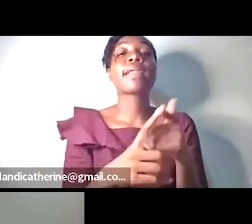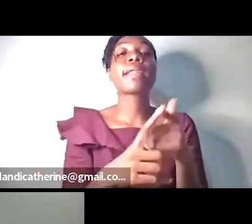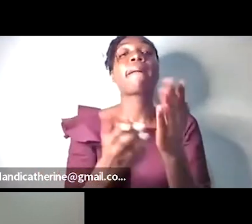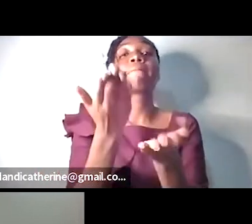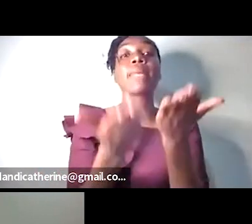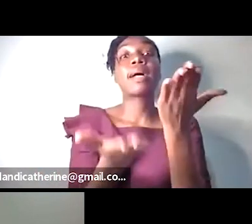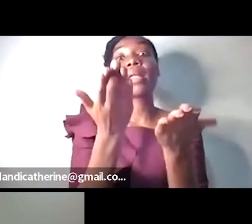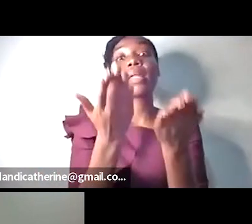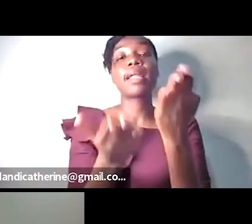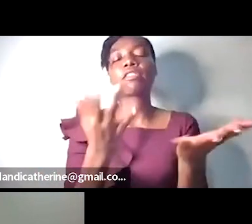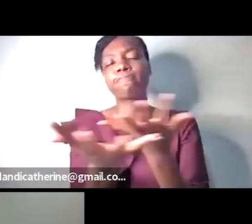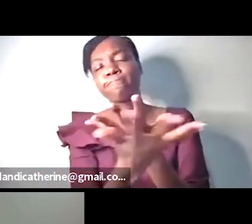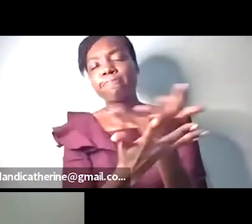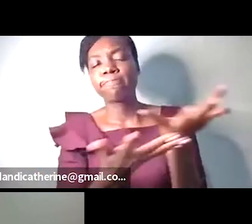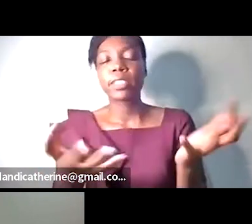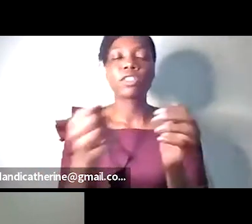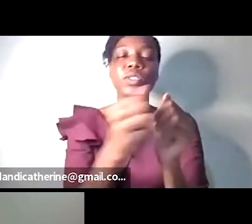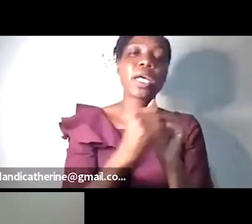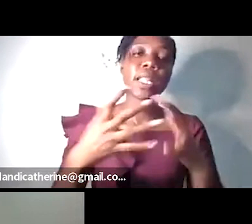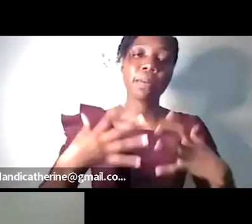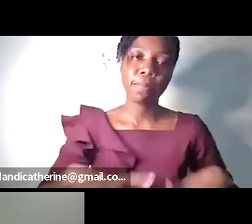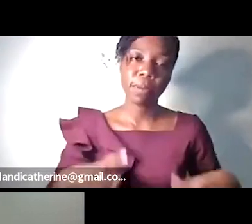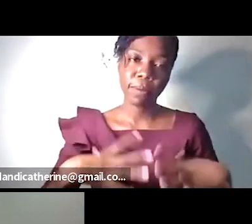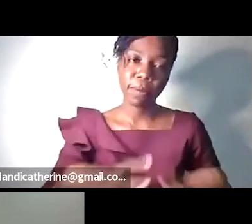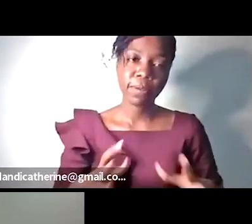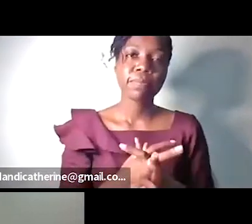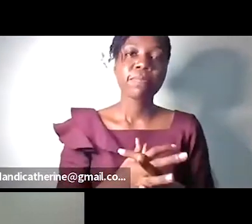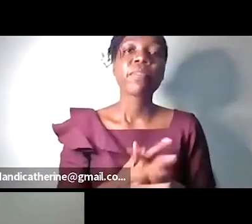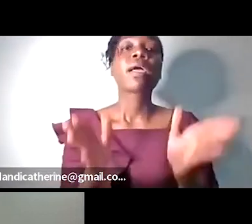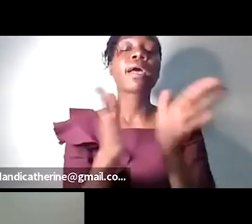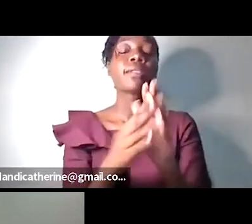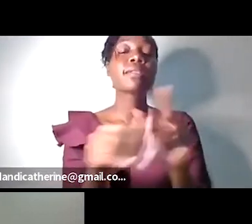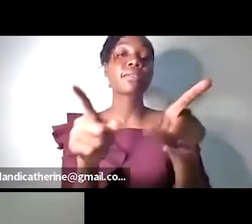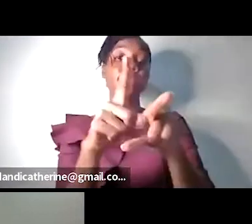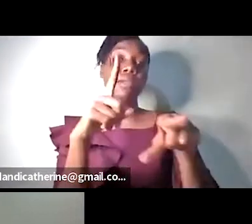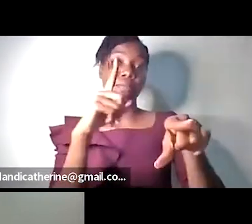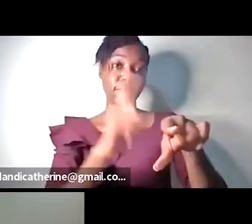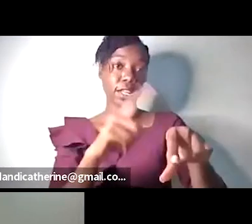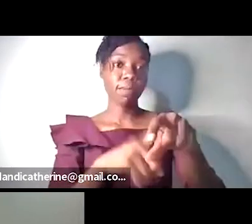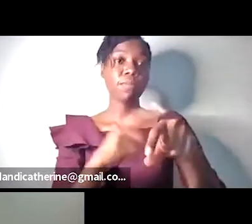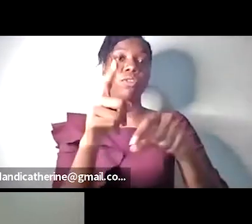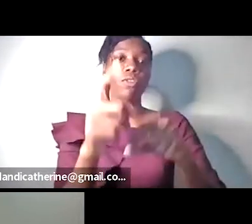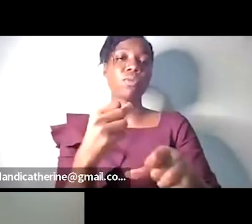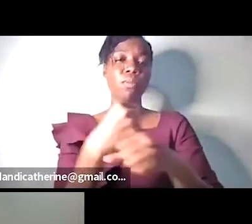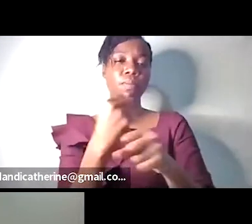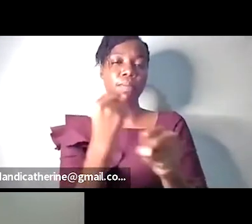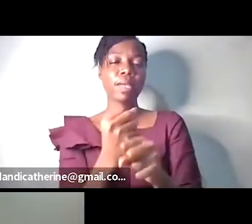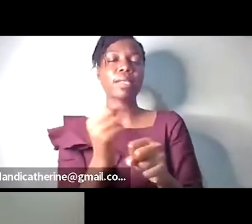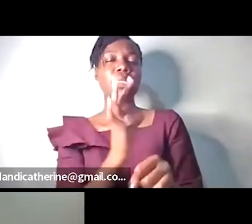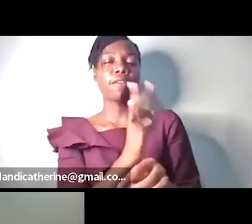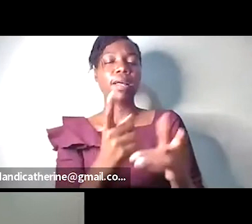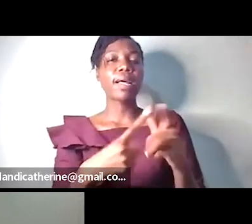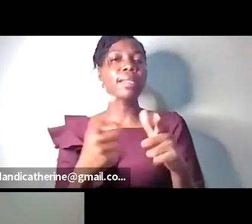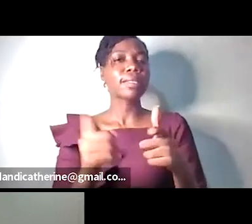with people outside. So always cultivate yourself, try to be the best of you, try